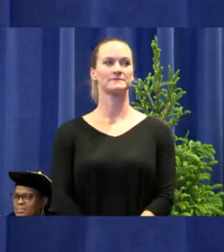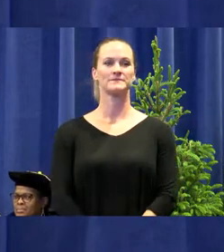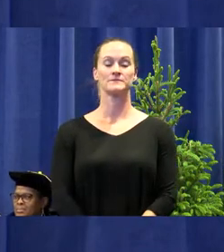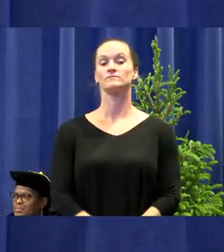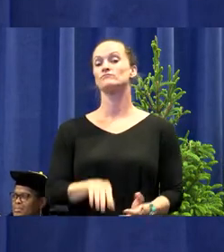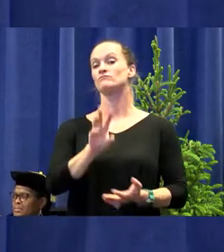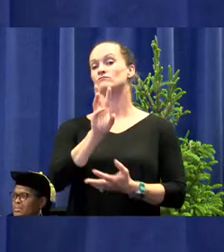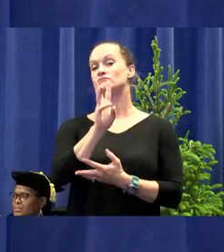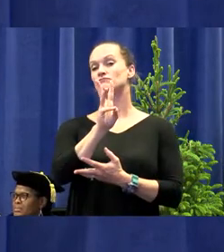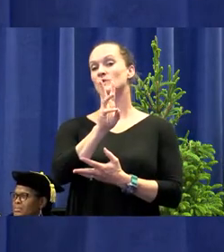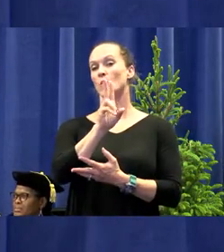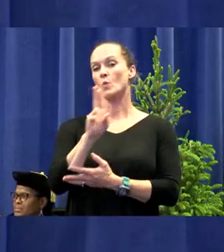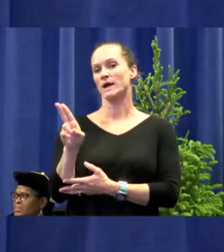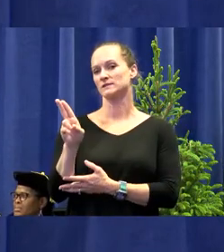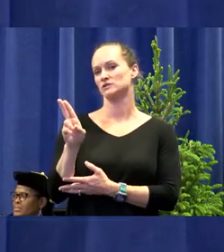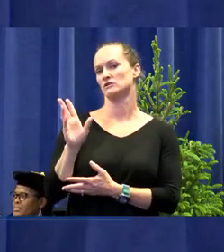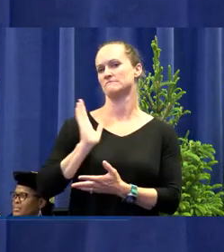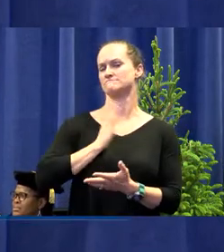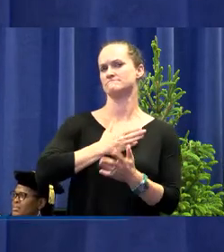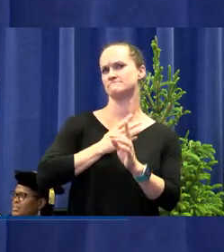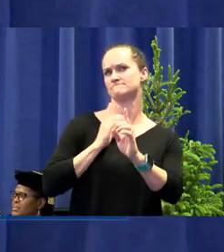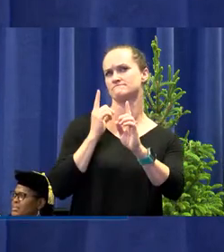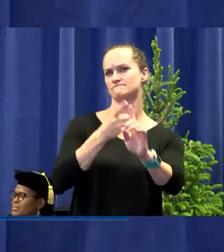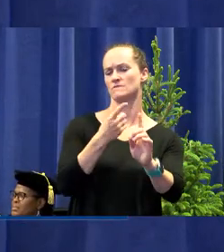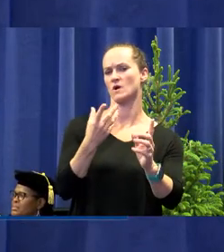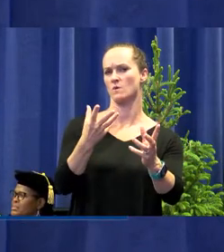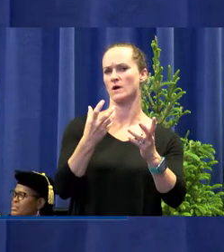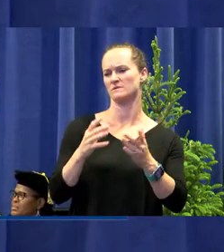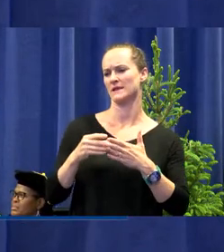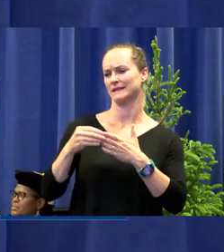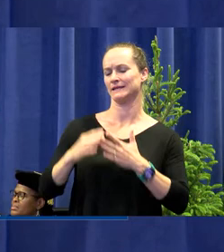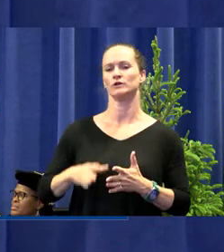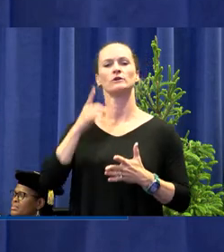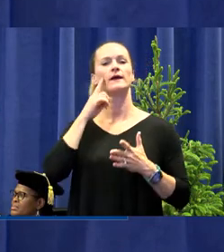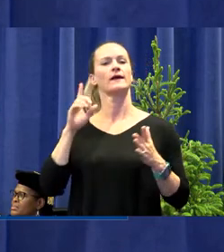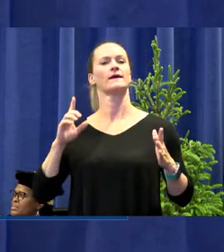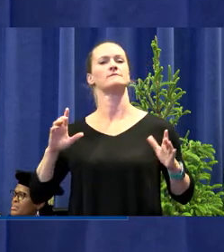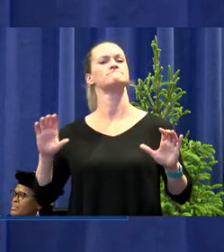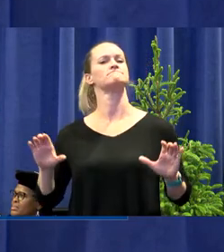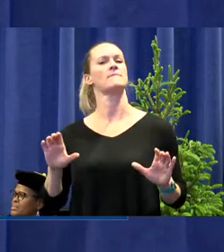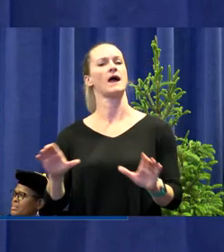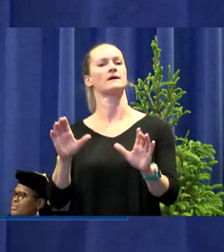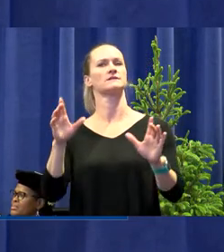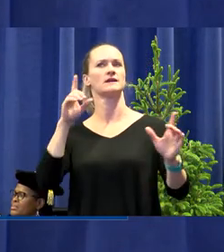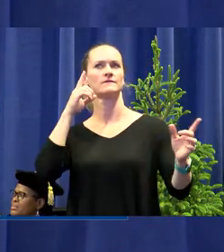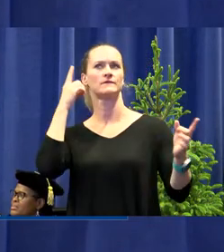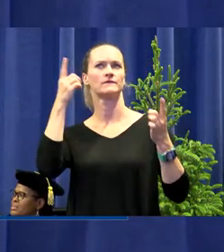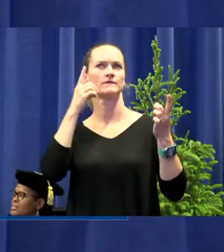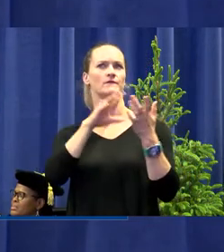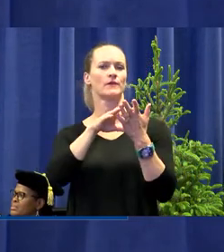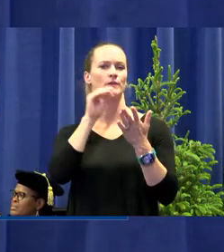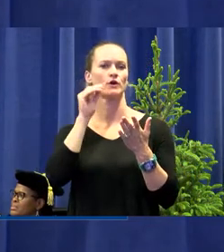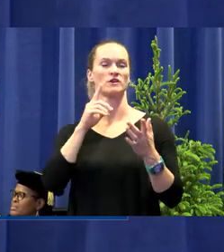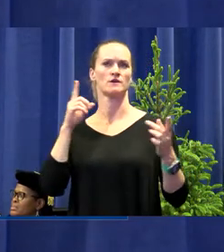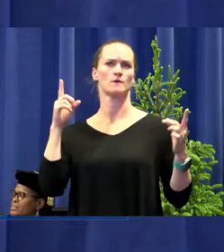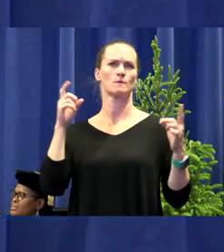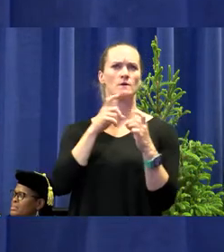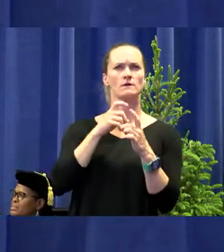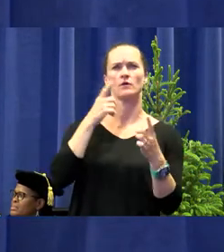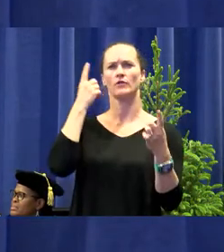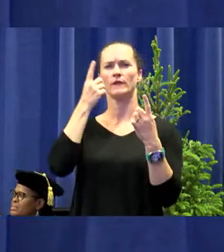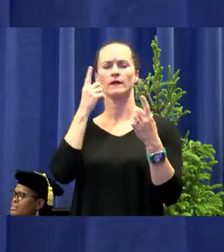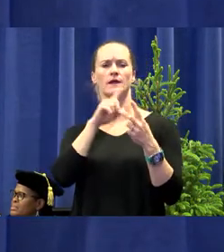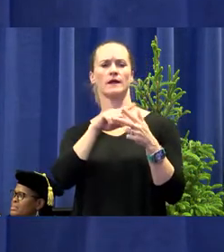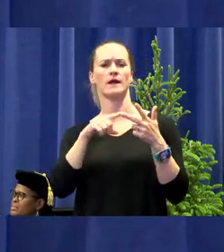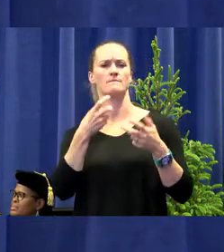Western's mission is to be an international leader in active learning, critical thinking, and societal problem solving. Our